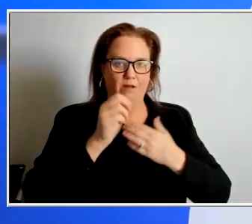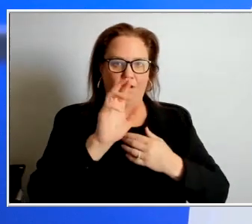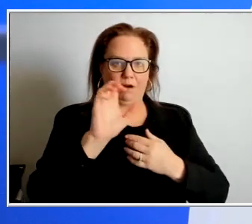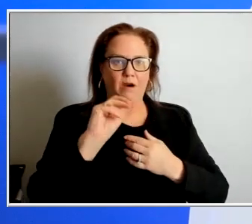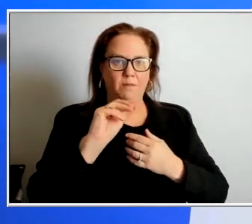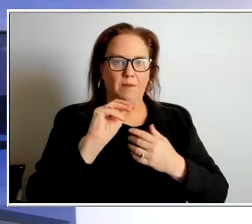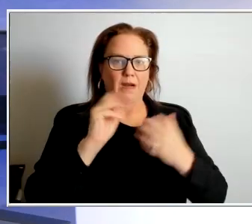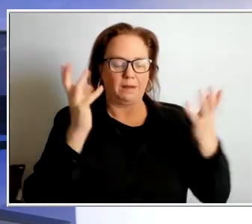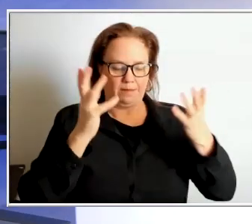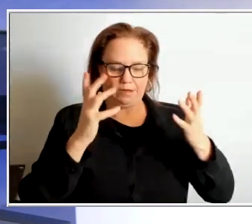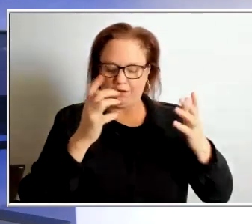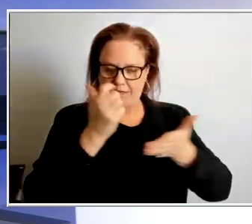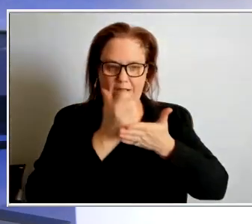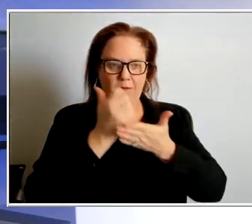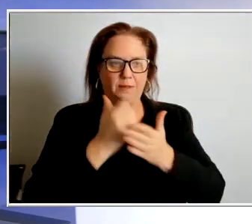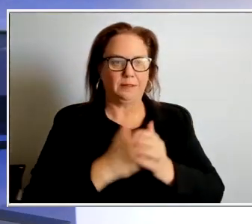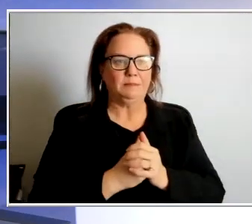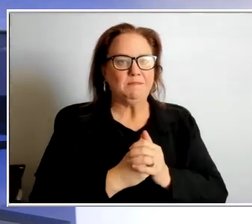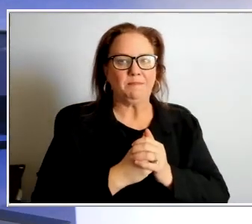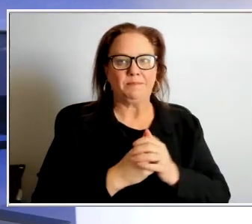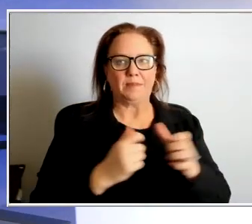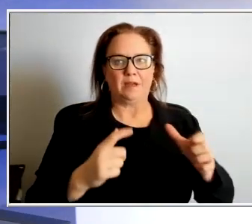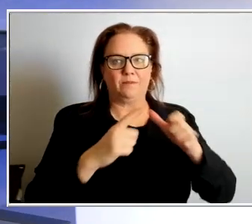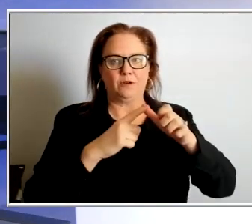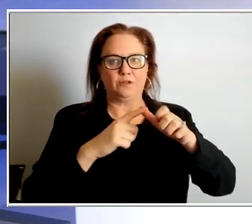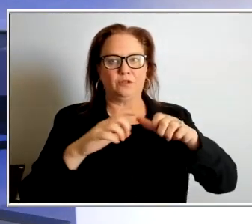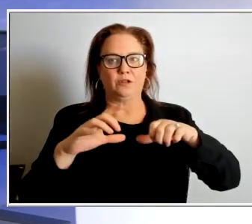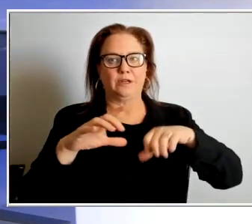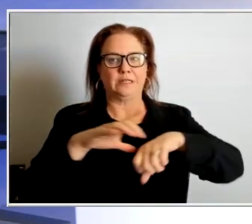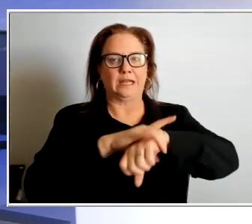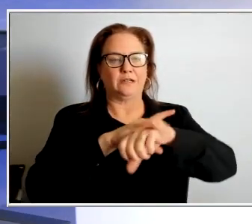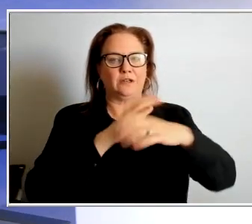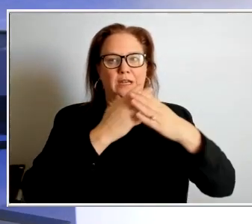for it. You're here to do it. Yeah. So at first you reattached Conor's hand,